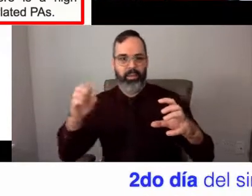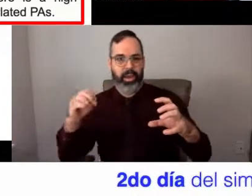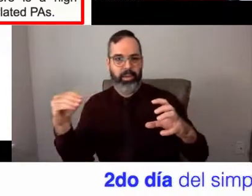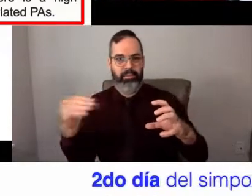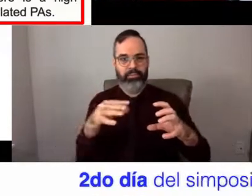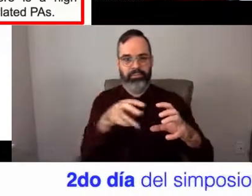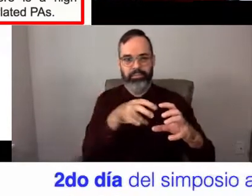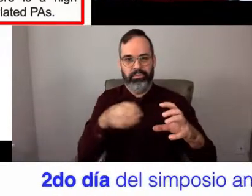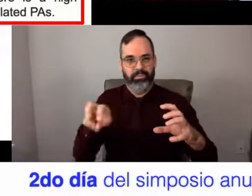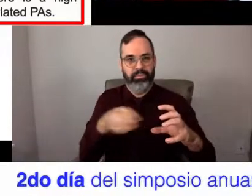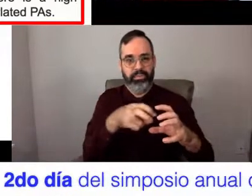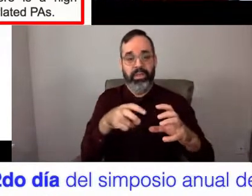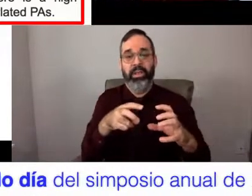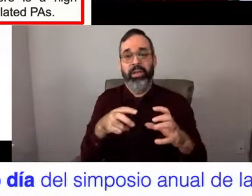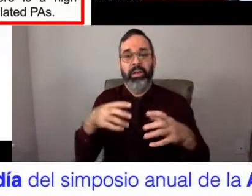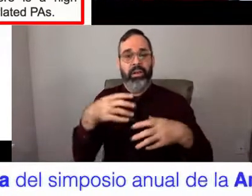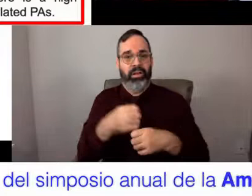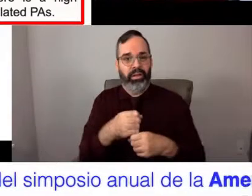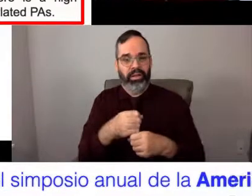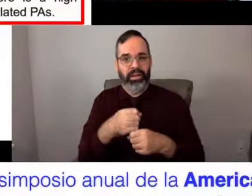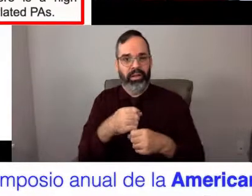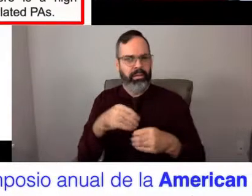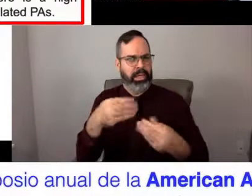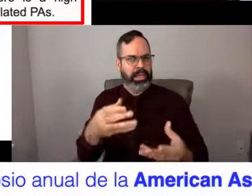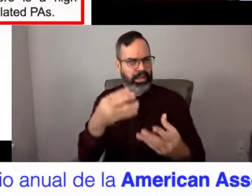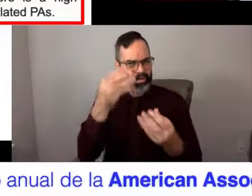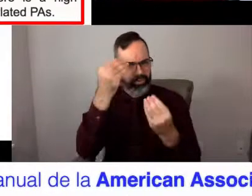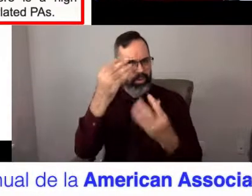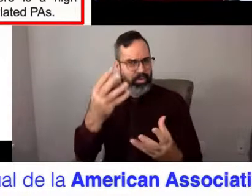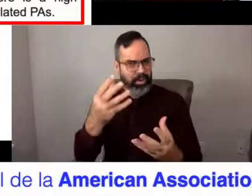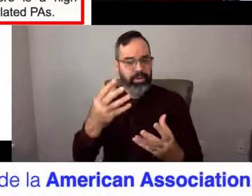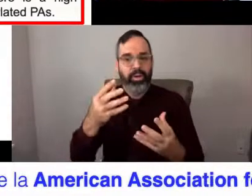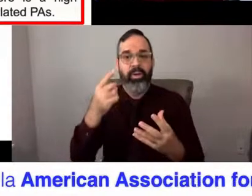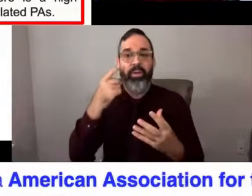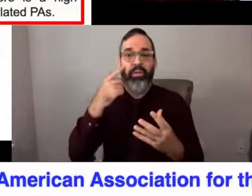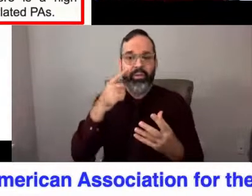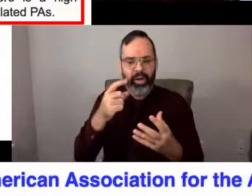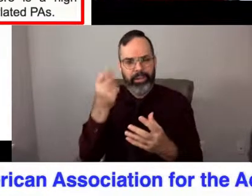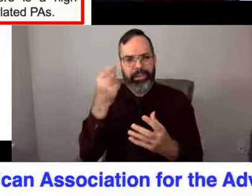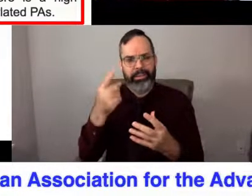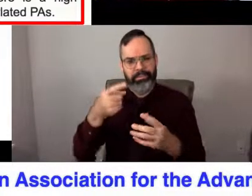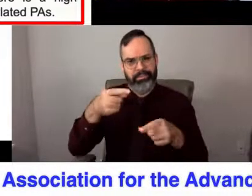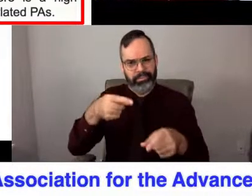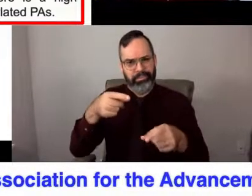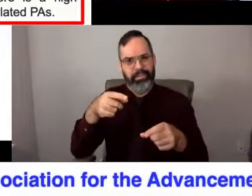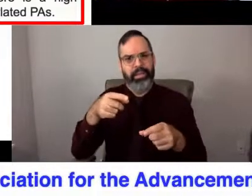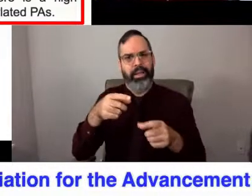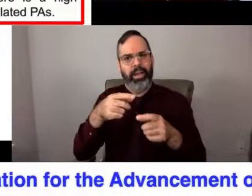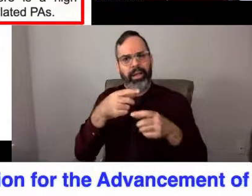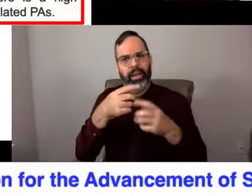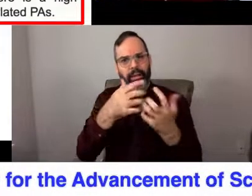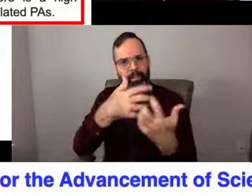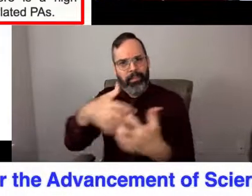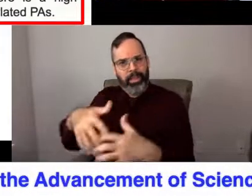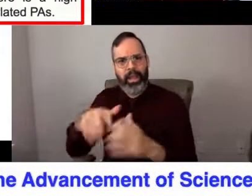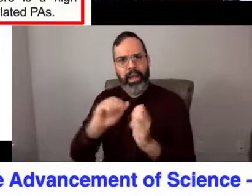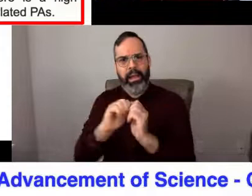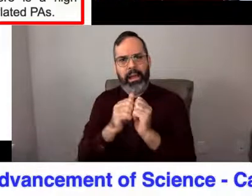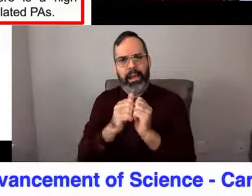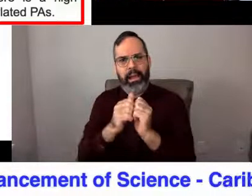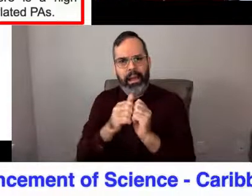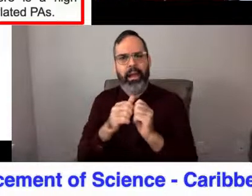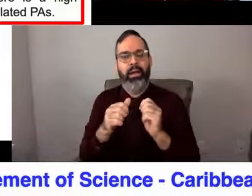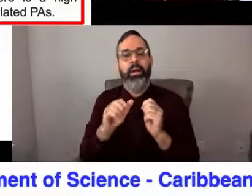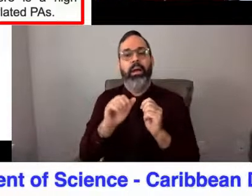novel information will give us the necessary tools to understand polyamine mechanics in astrocytes to then translate it to hand, in which polyamine flux